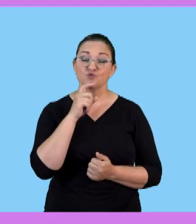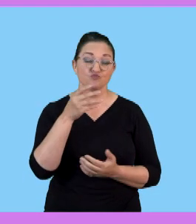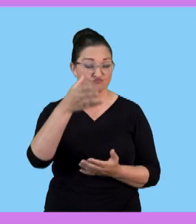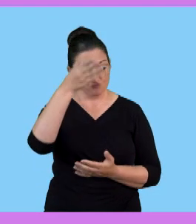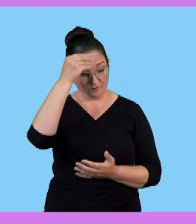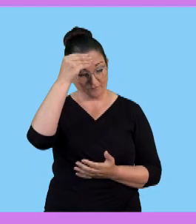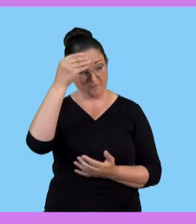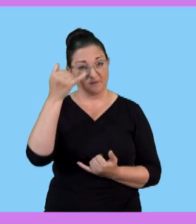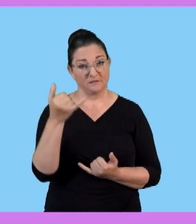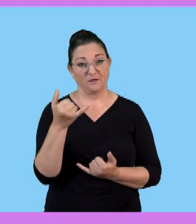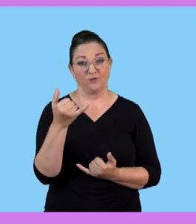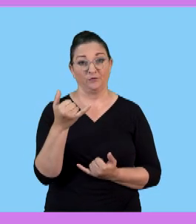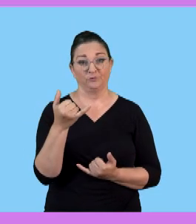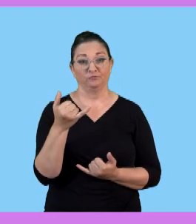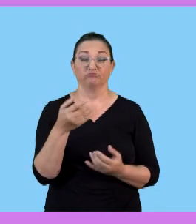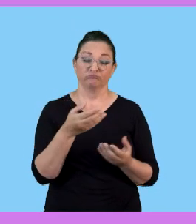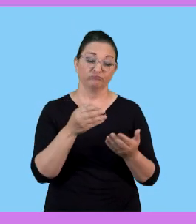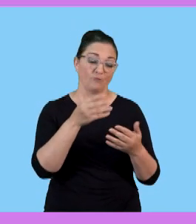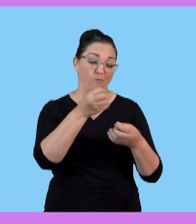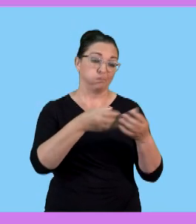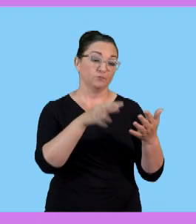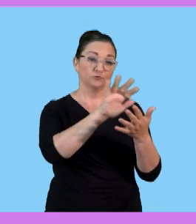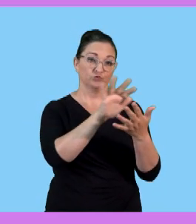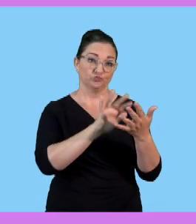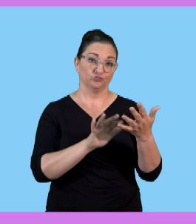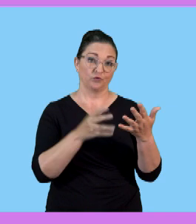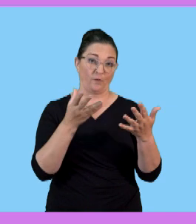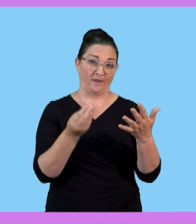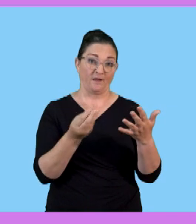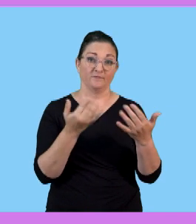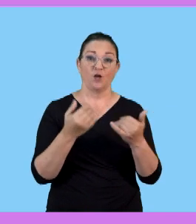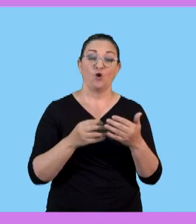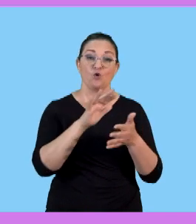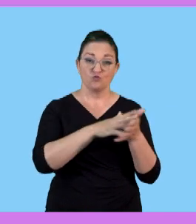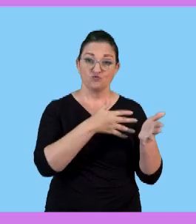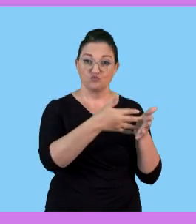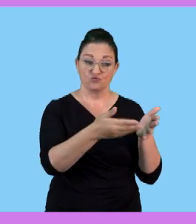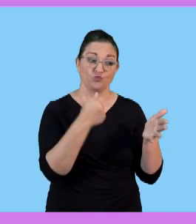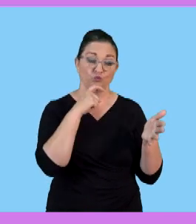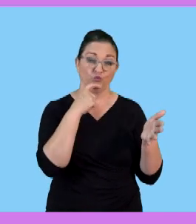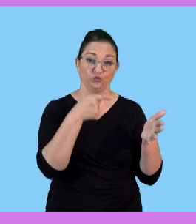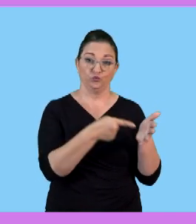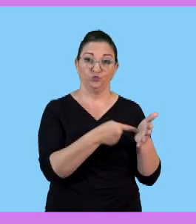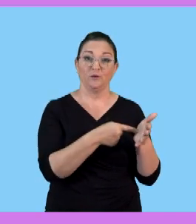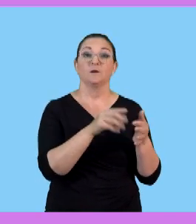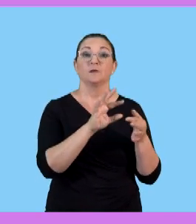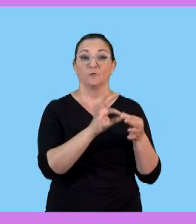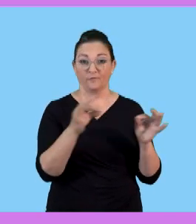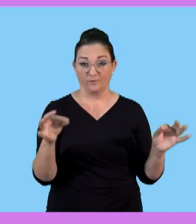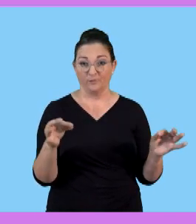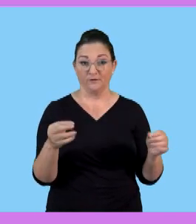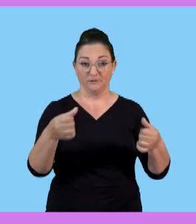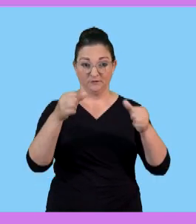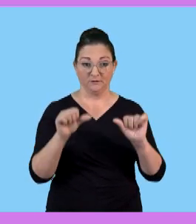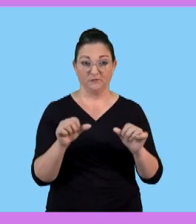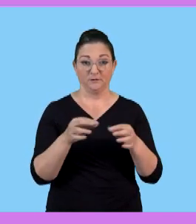says use the information. Right? The given information, meaning this here. The growth chart here on our left-hand side and the